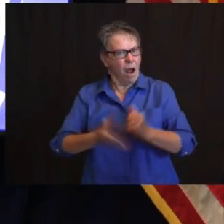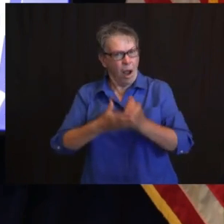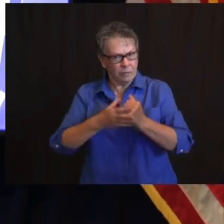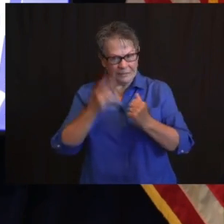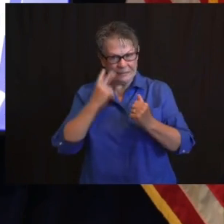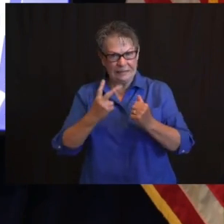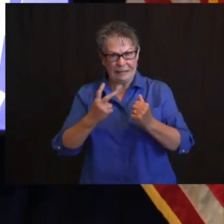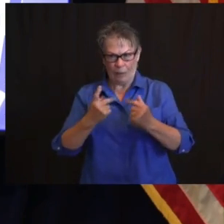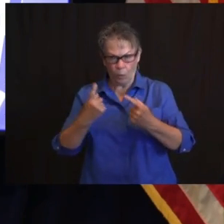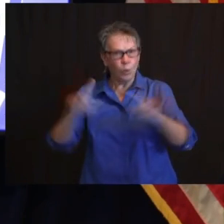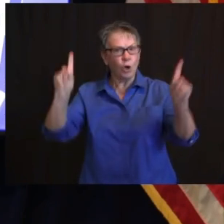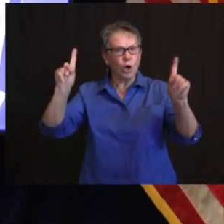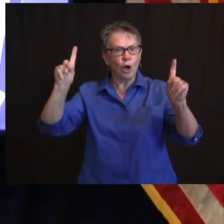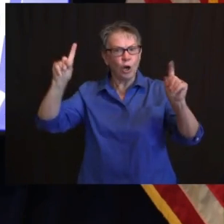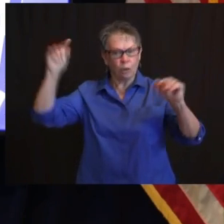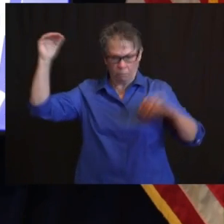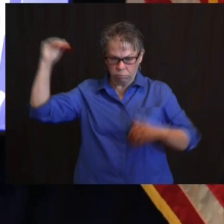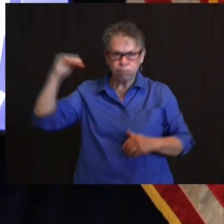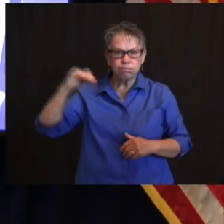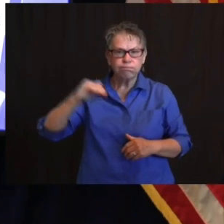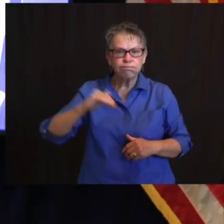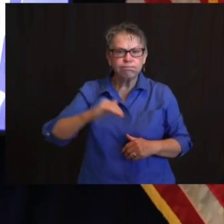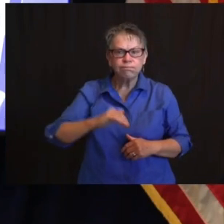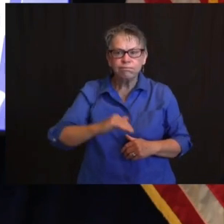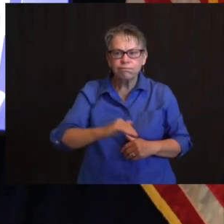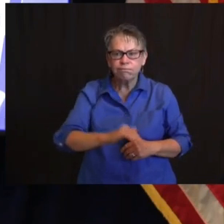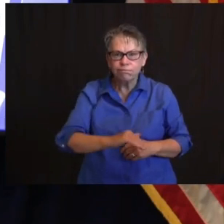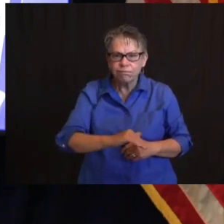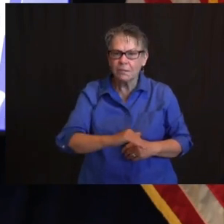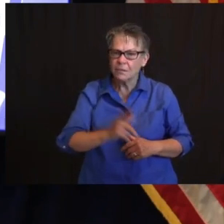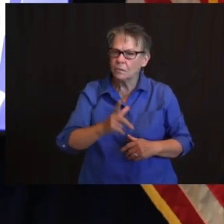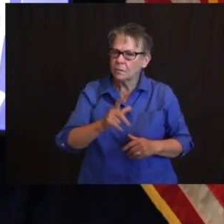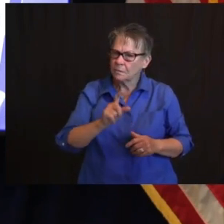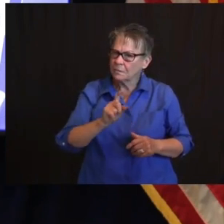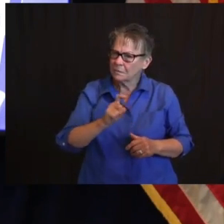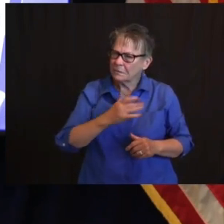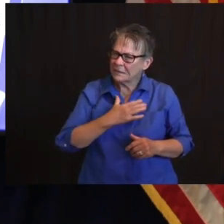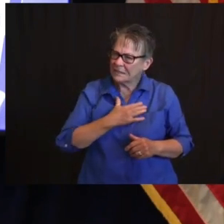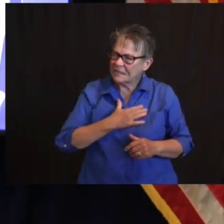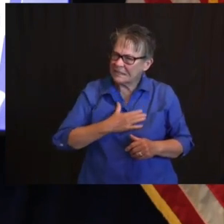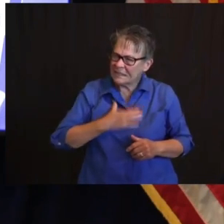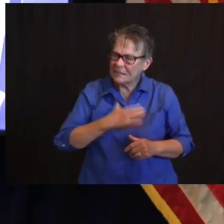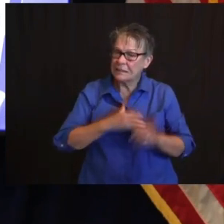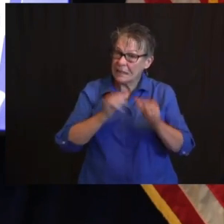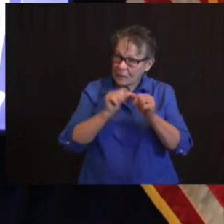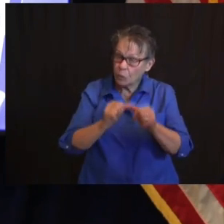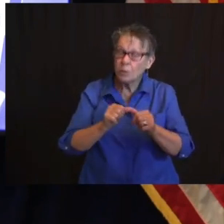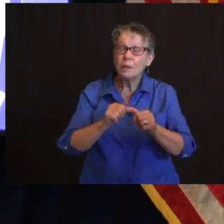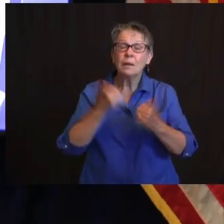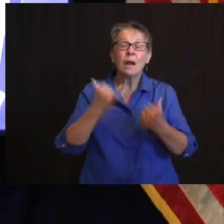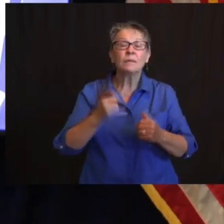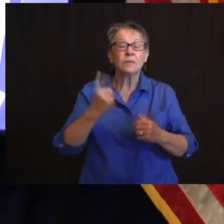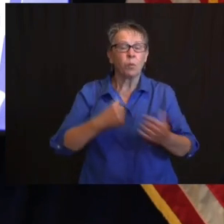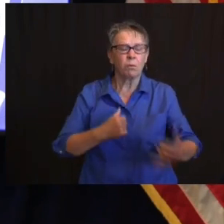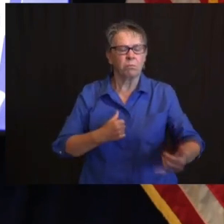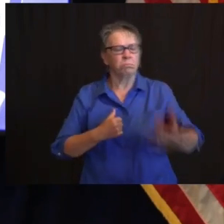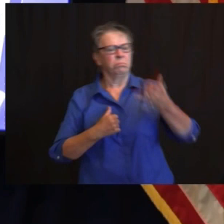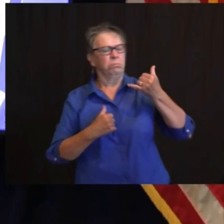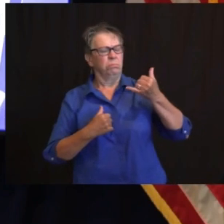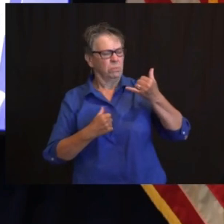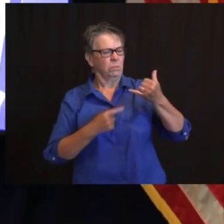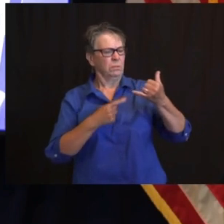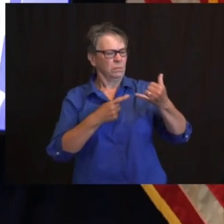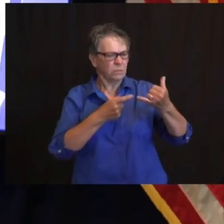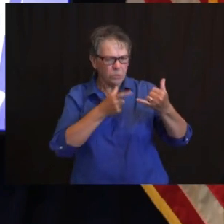you, please answer the call. Provide them with the information they need on any close contacts you've had, so